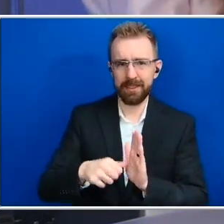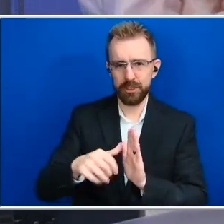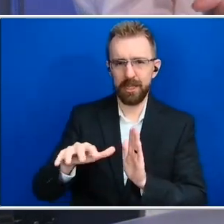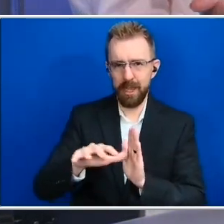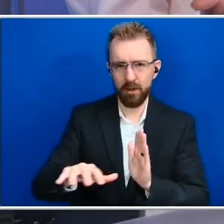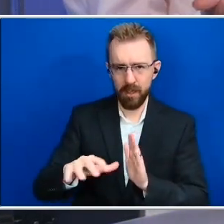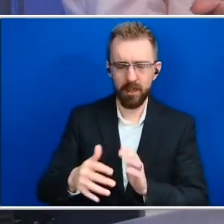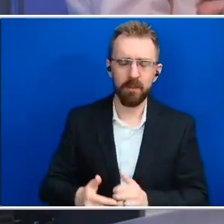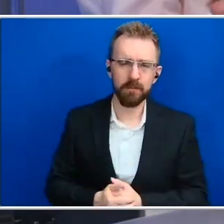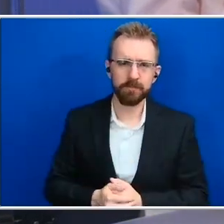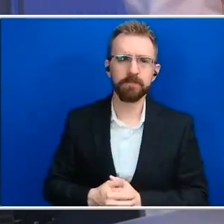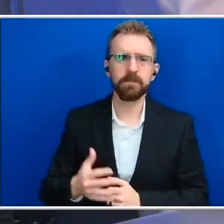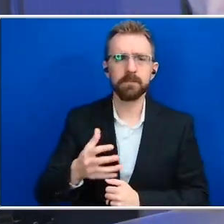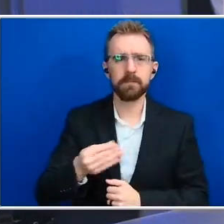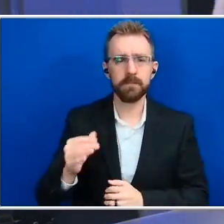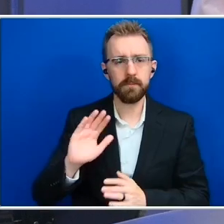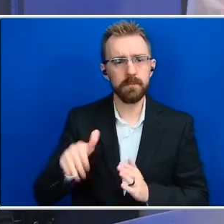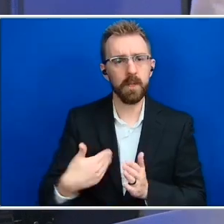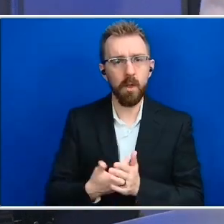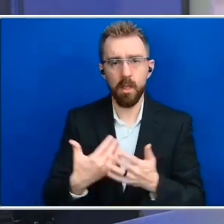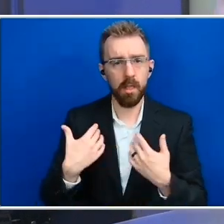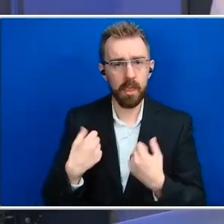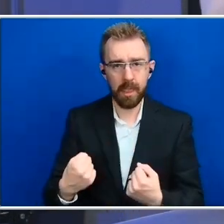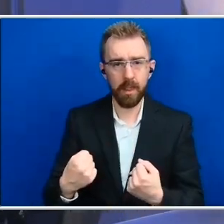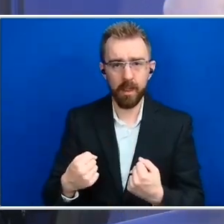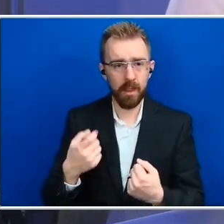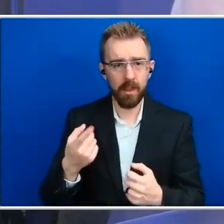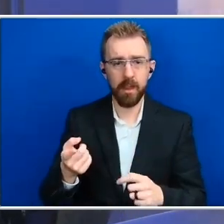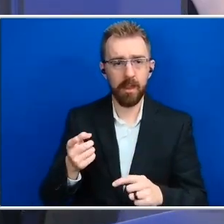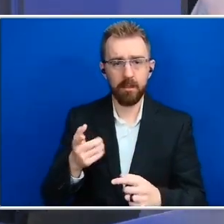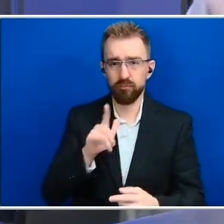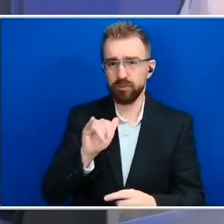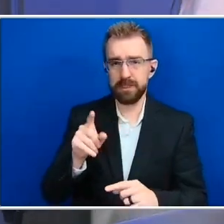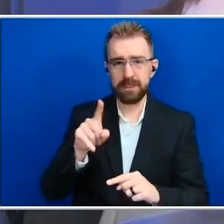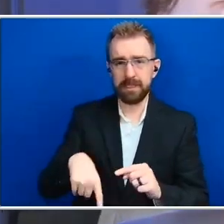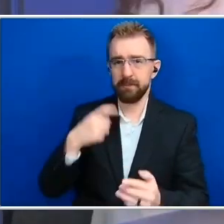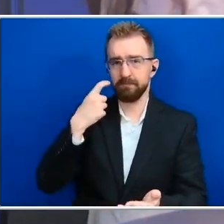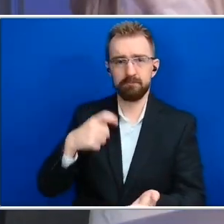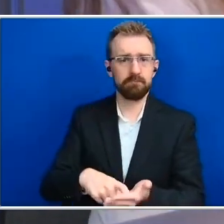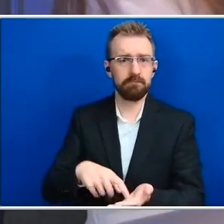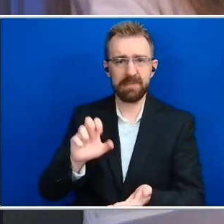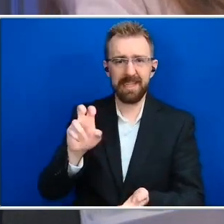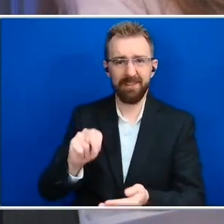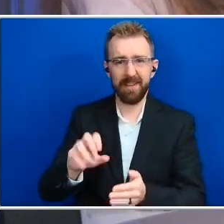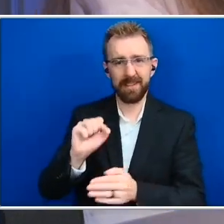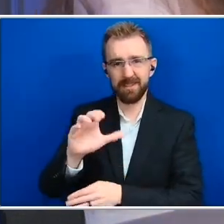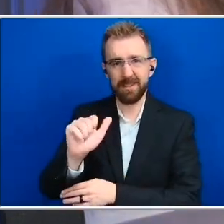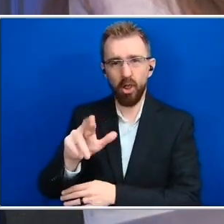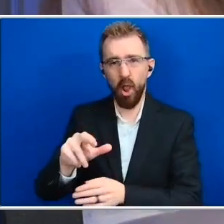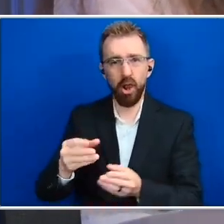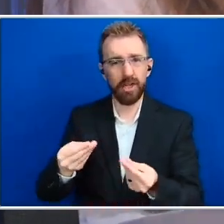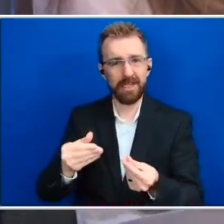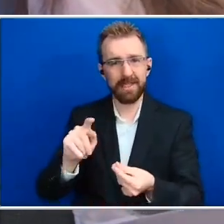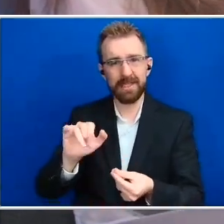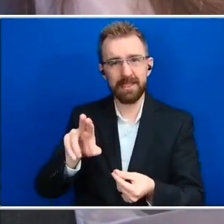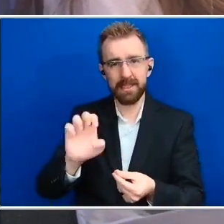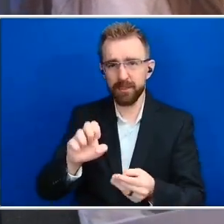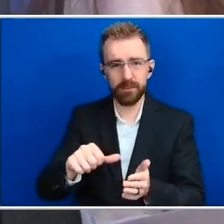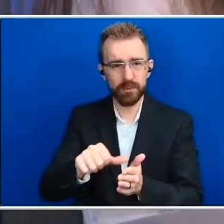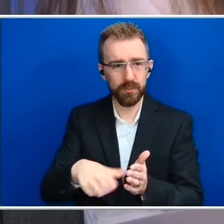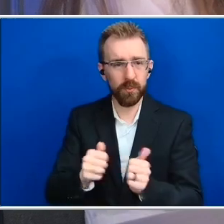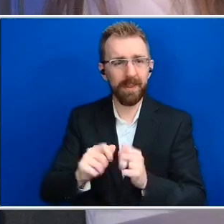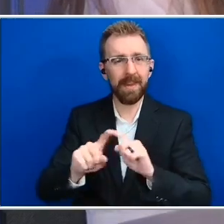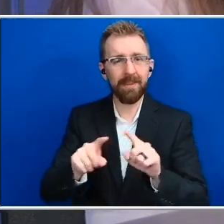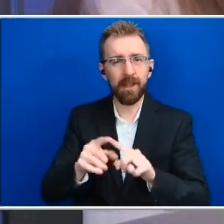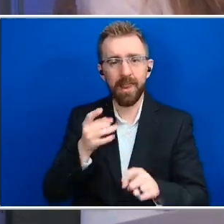and all healed. You cannot really barely recognize even the scar tissue, and with different light I could